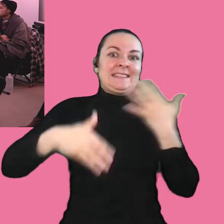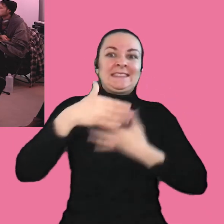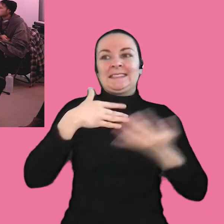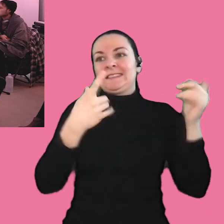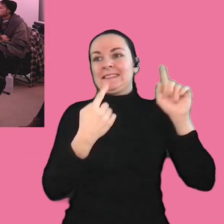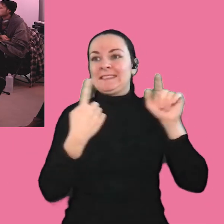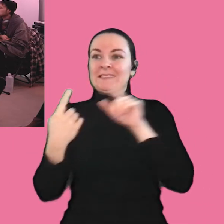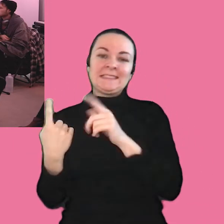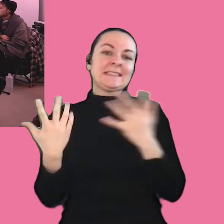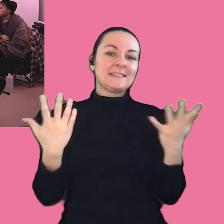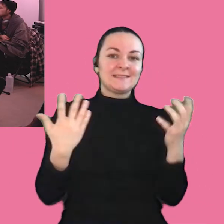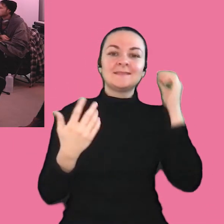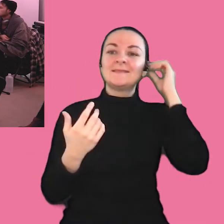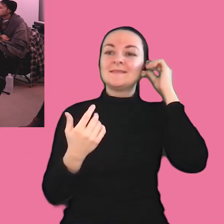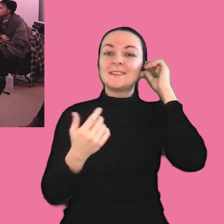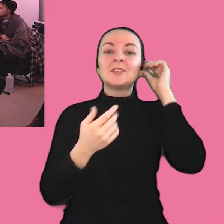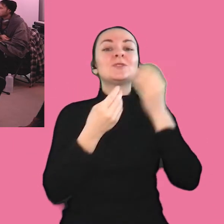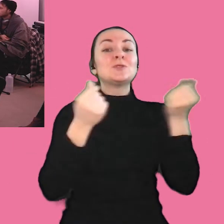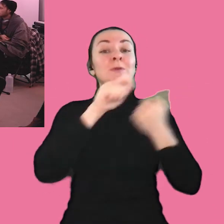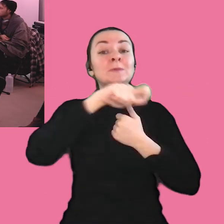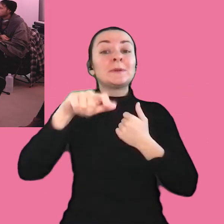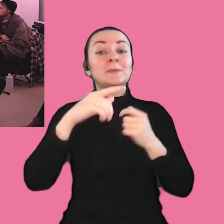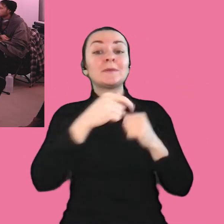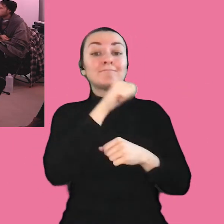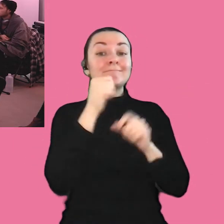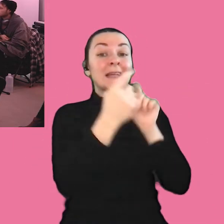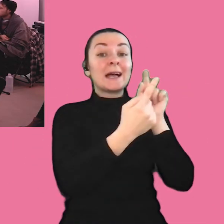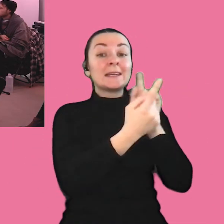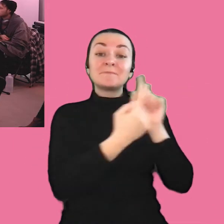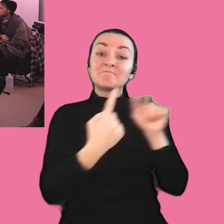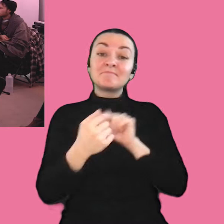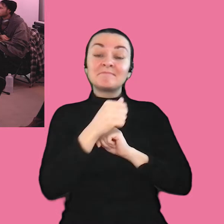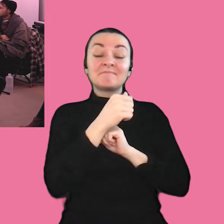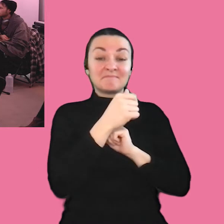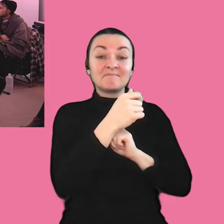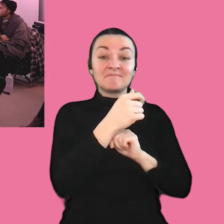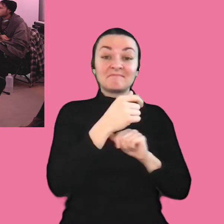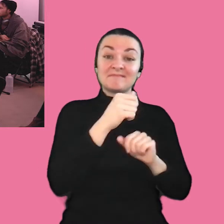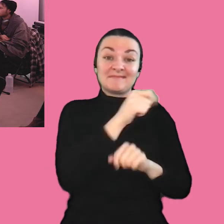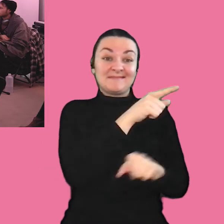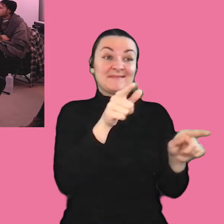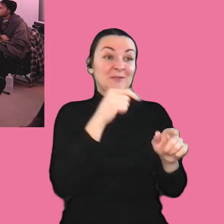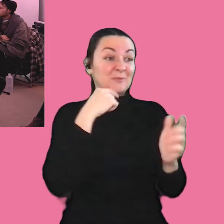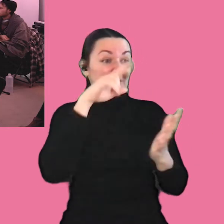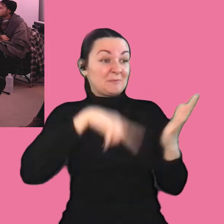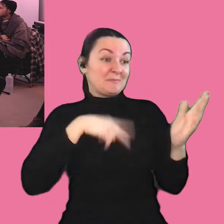more sustainable, more connected city. So the book came out 2 years ago, actually